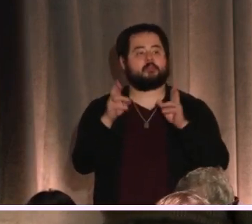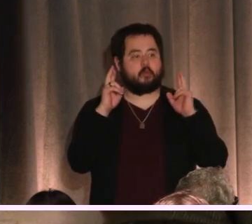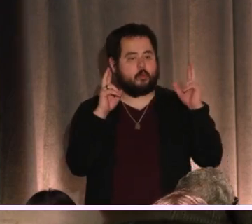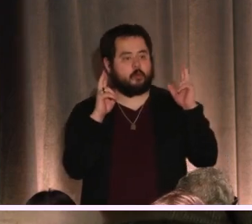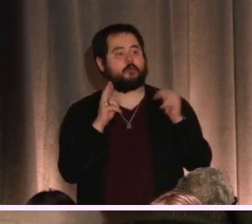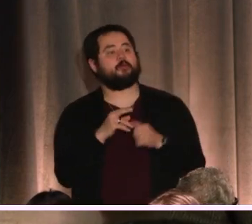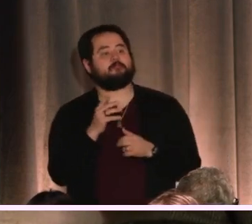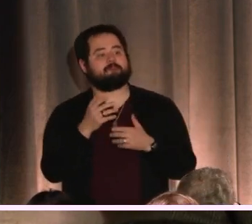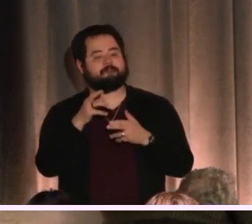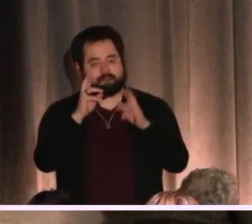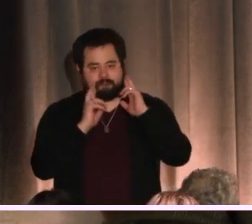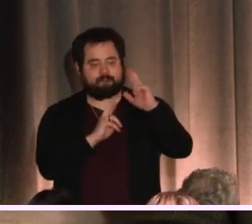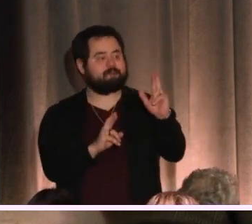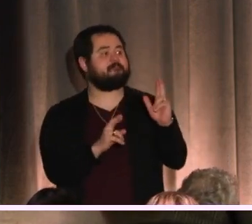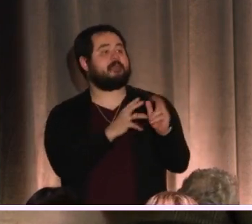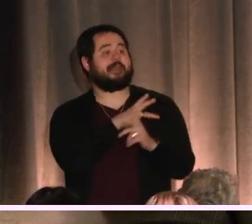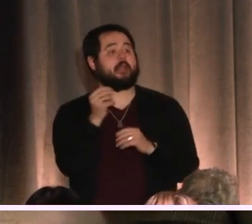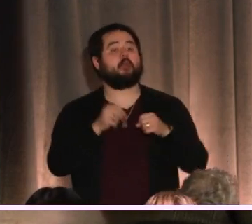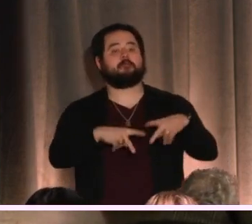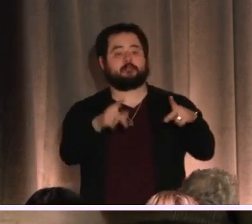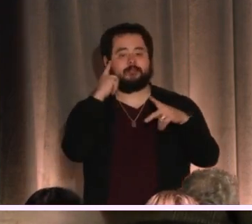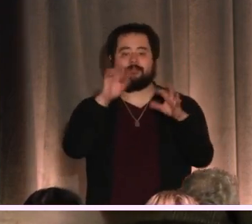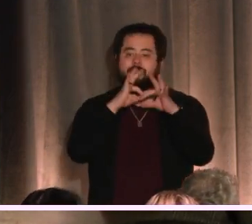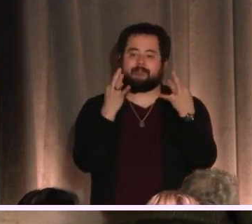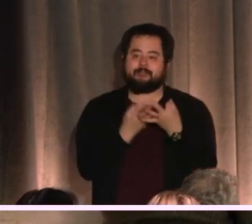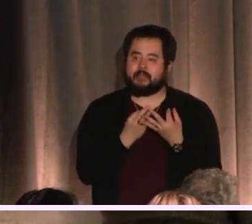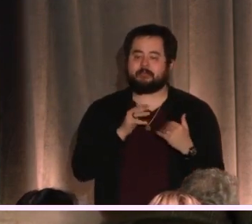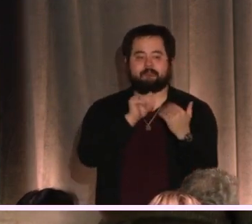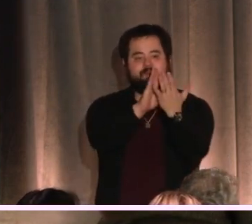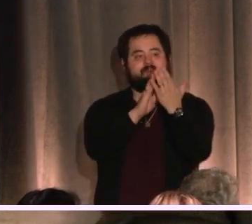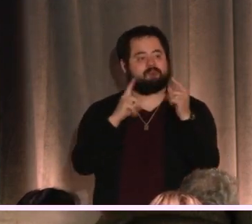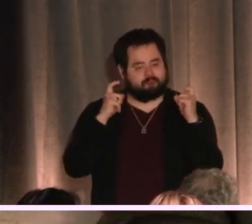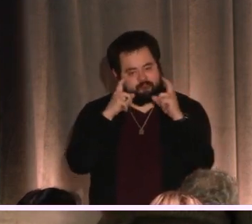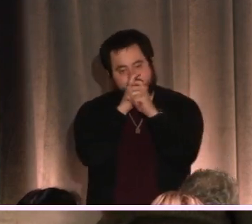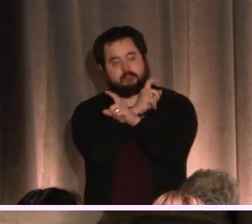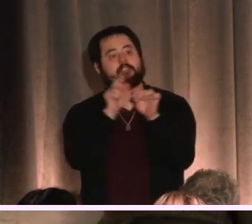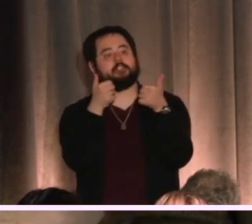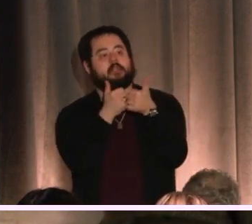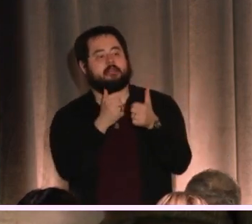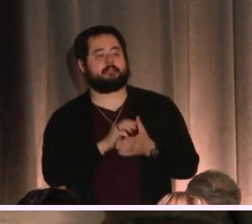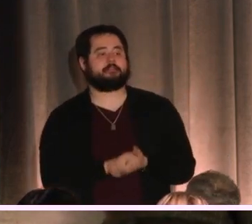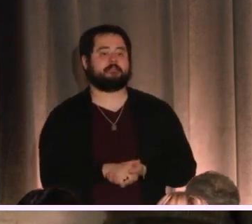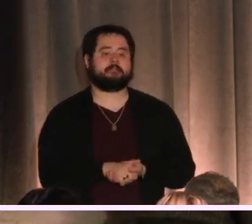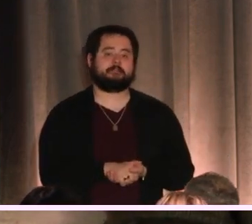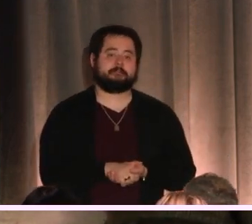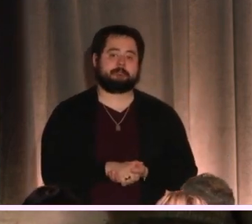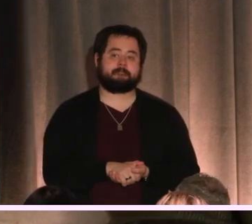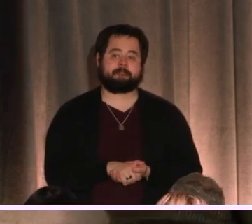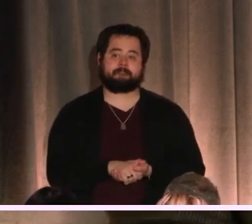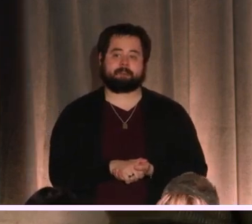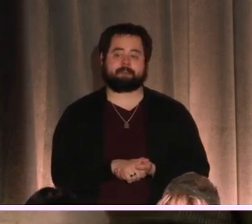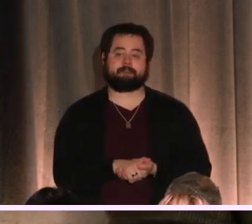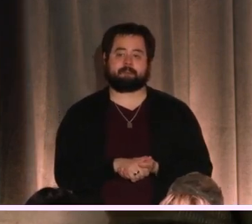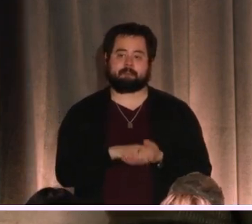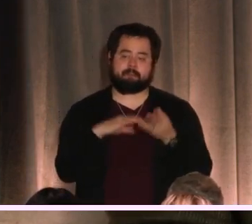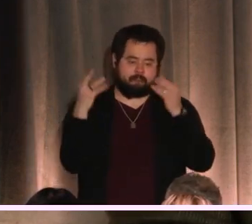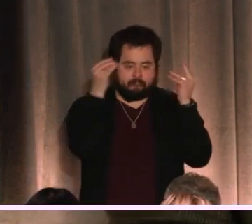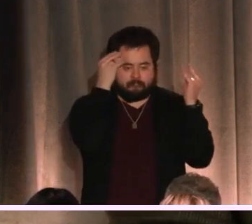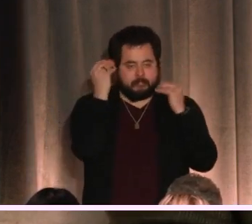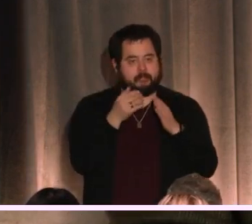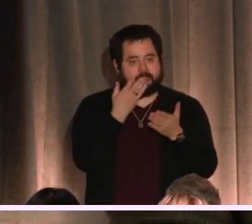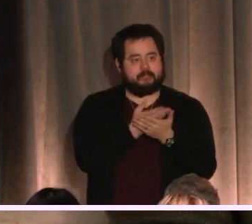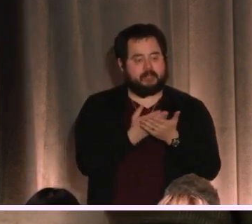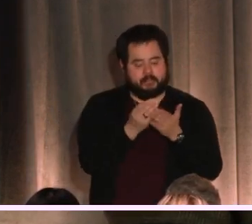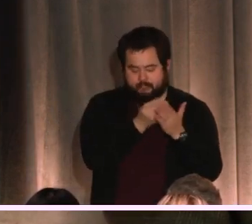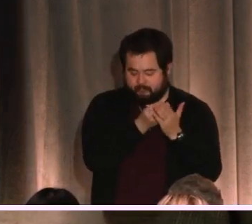dignity, and opportunity for families facing complex challenges. Through thoughtful financial planning, Achieva